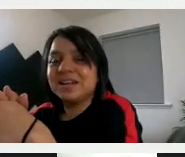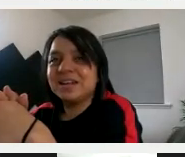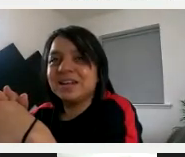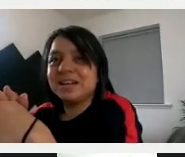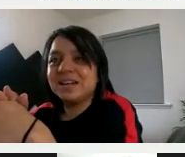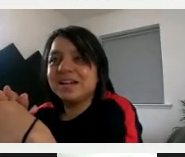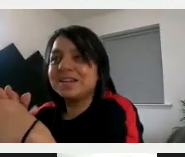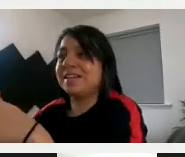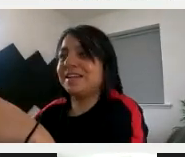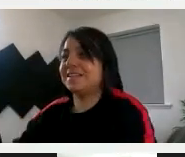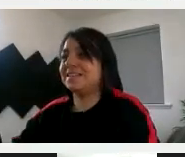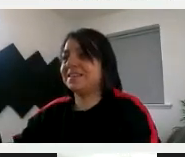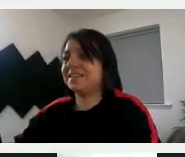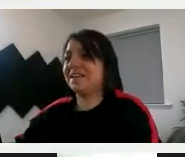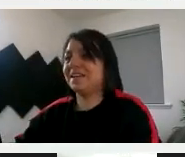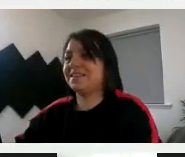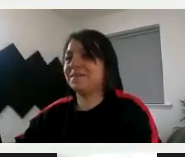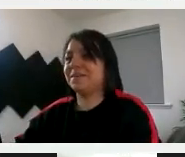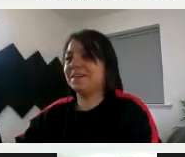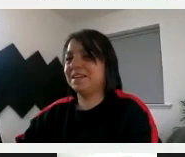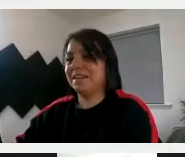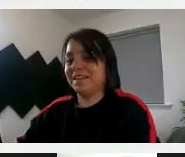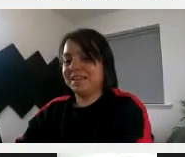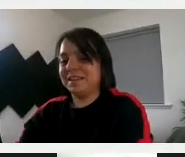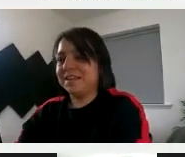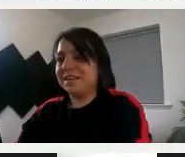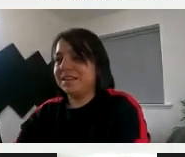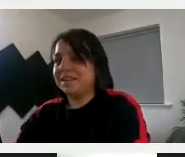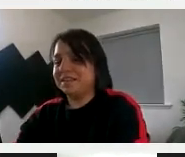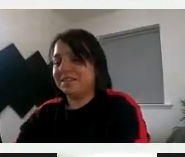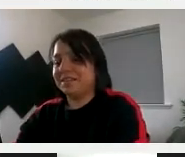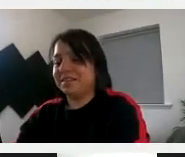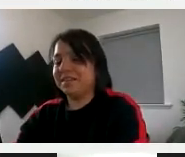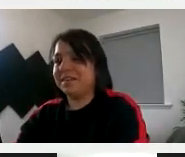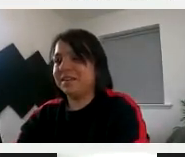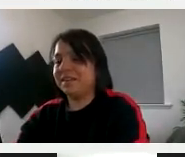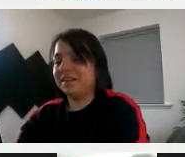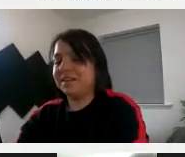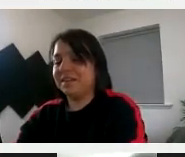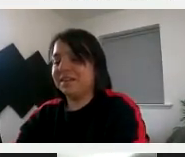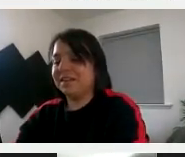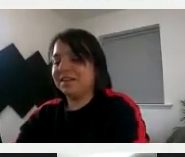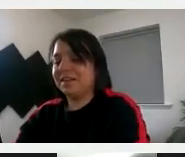David Beckham. Yes, excellent one. Oh.